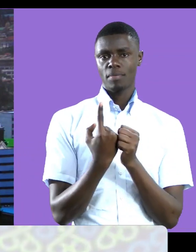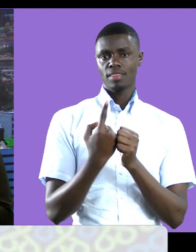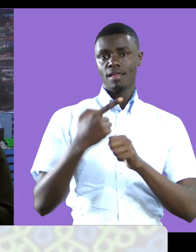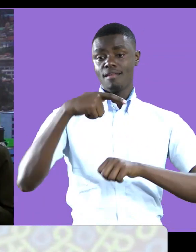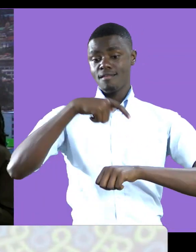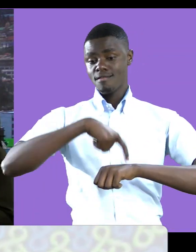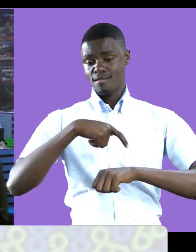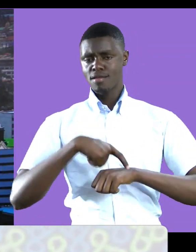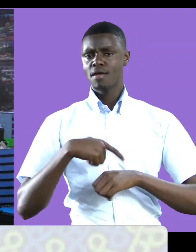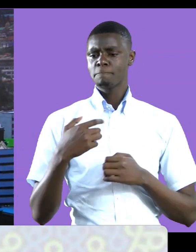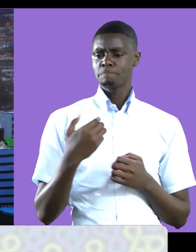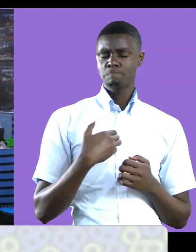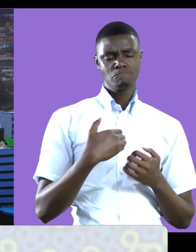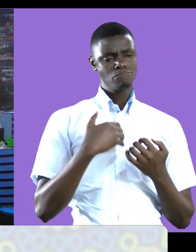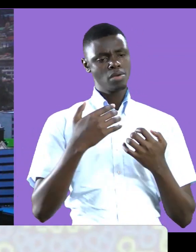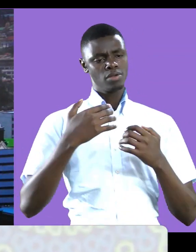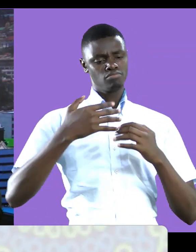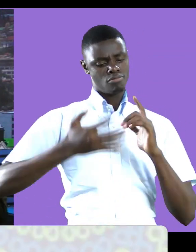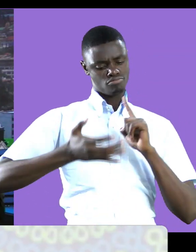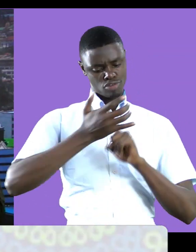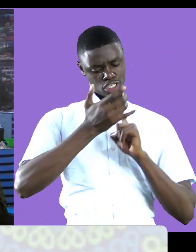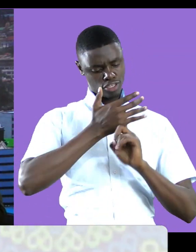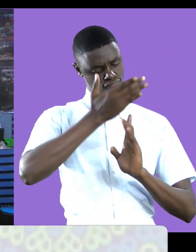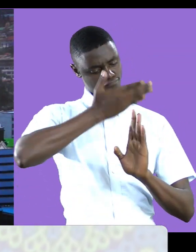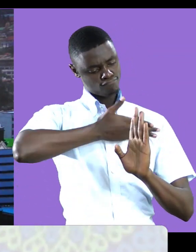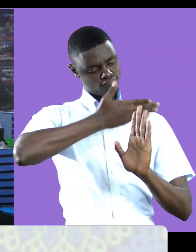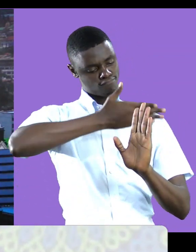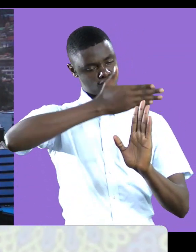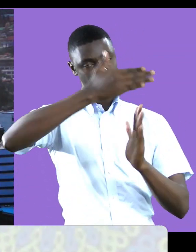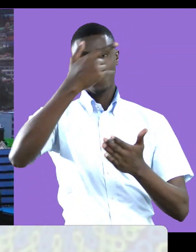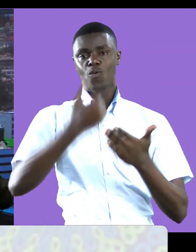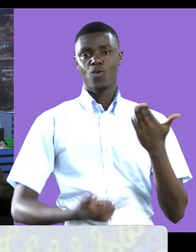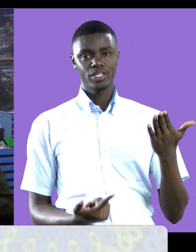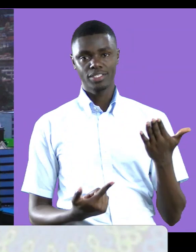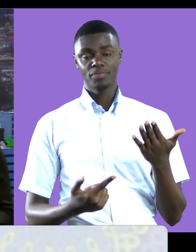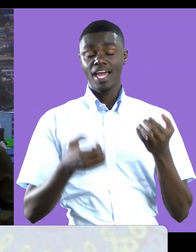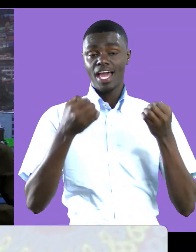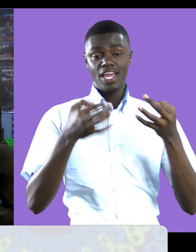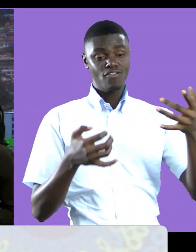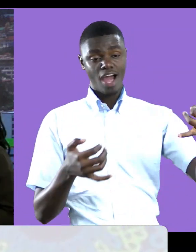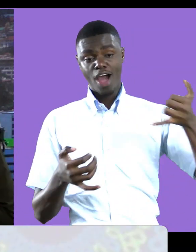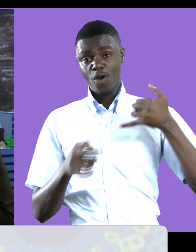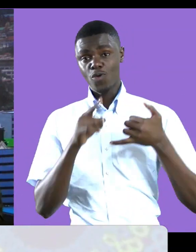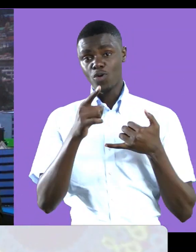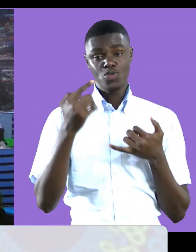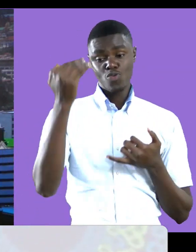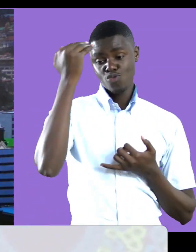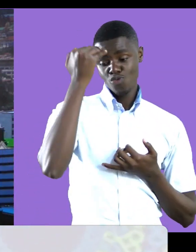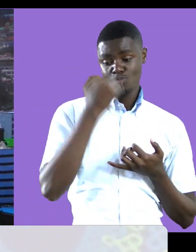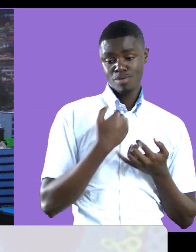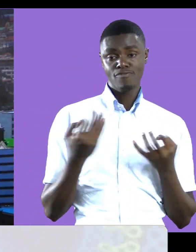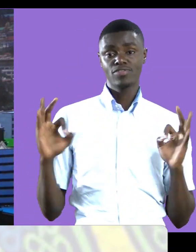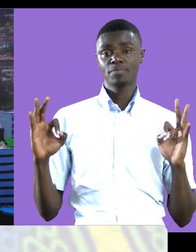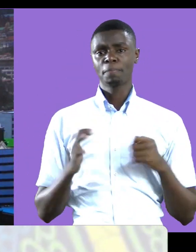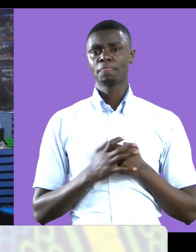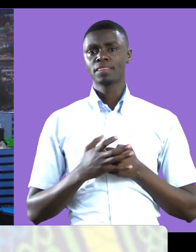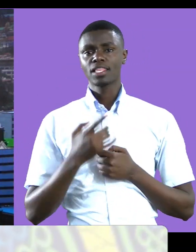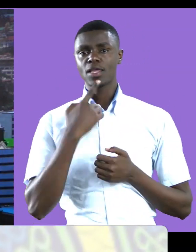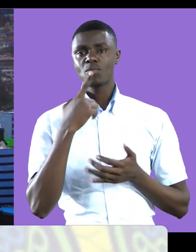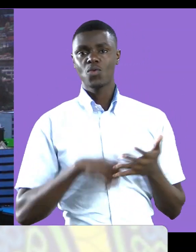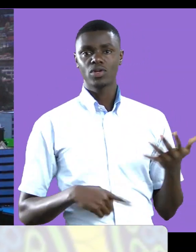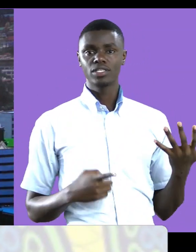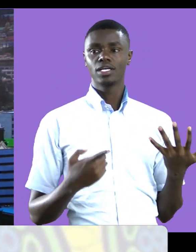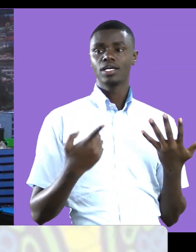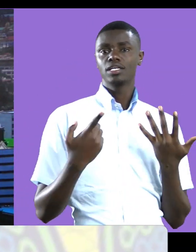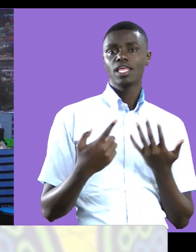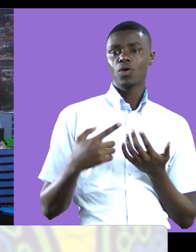Let me show you what I've been up to. Let me show you. When I call you, you know I'm showing you what. But you understand what's moment by there. I'm going to say, let's talk about the